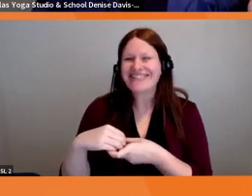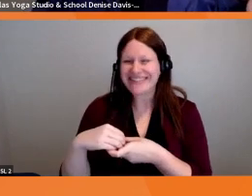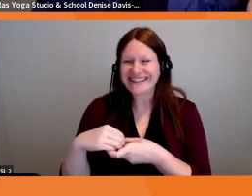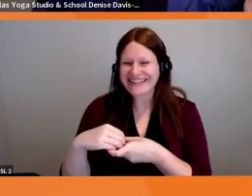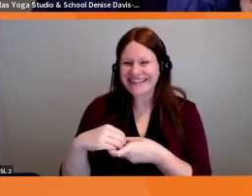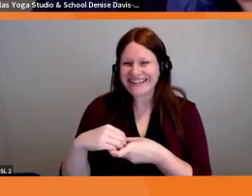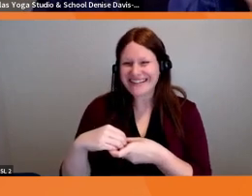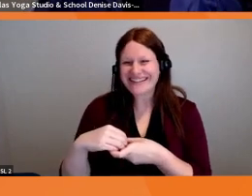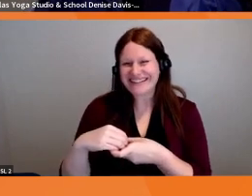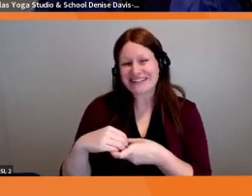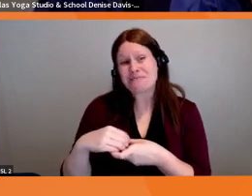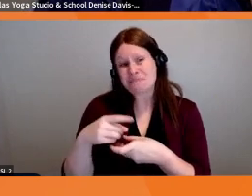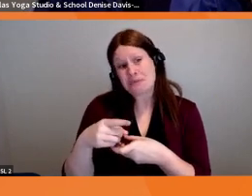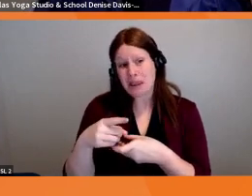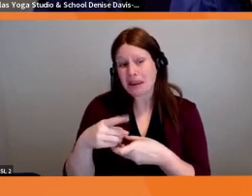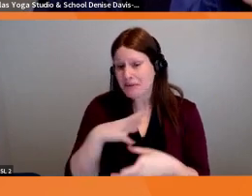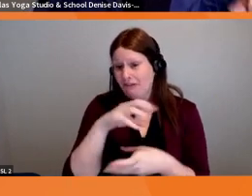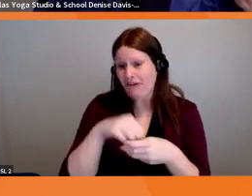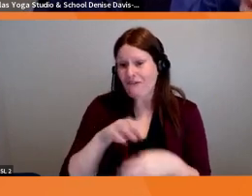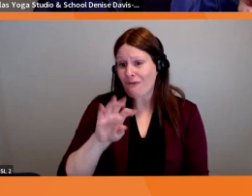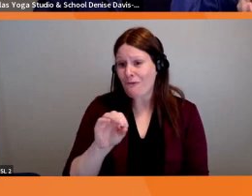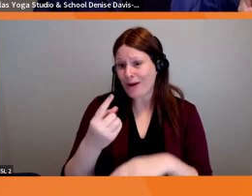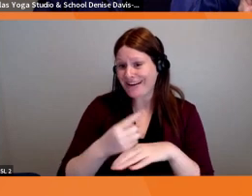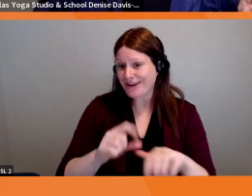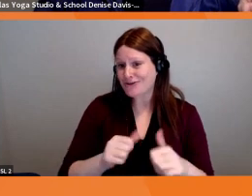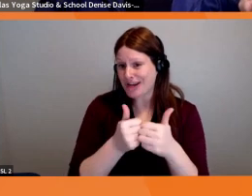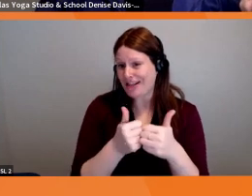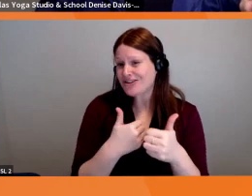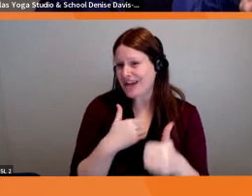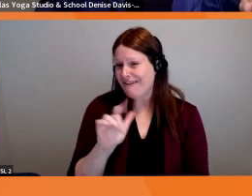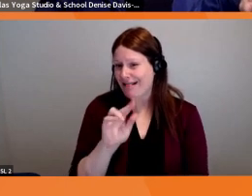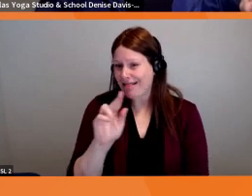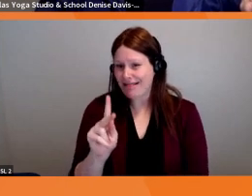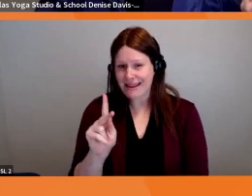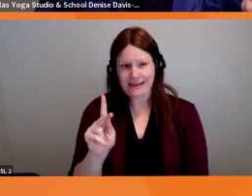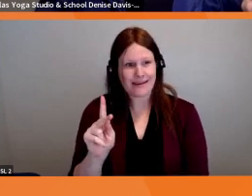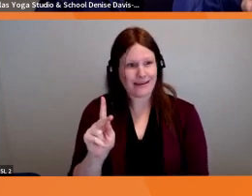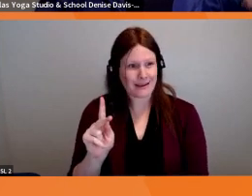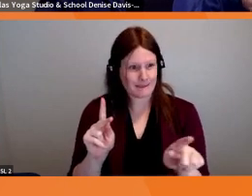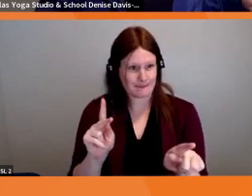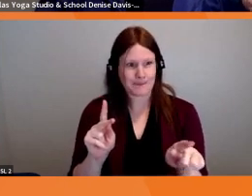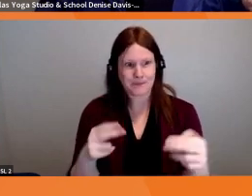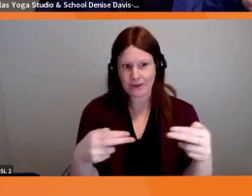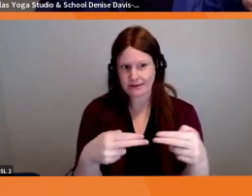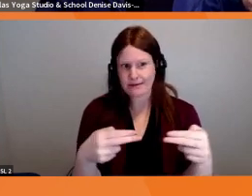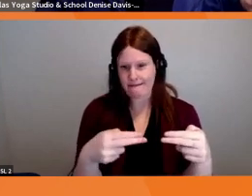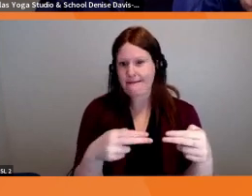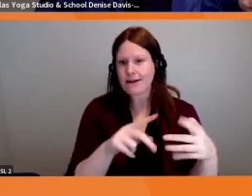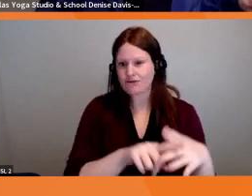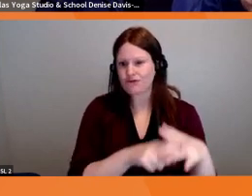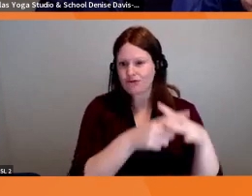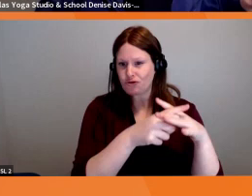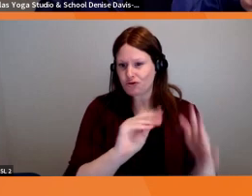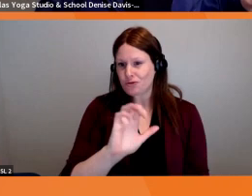for the 40-day challenge. It's coming up. There's a link to us in this, so that if you just click on this, starts March 19th,